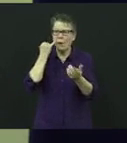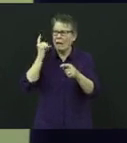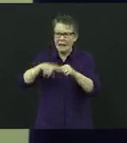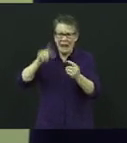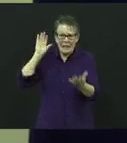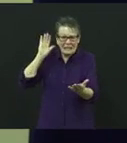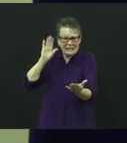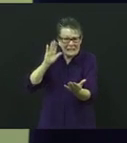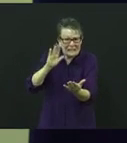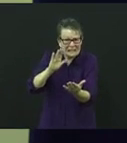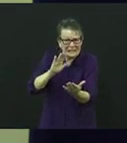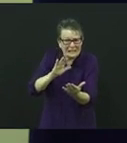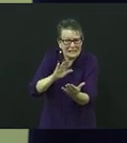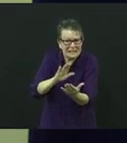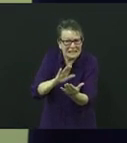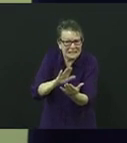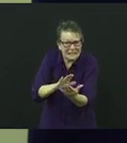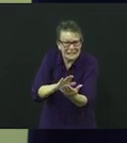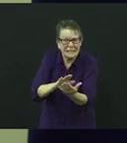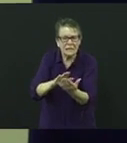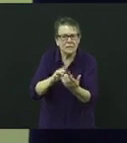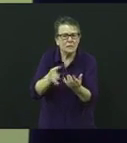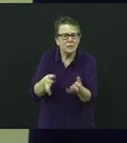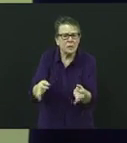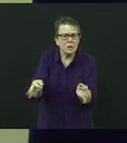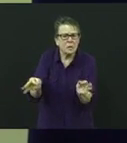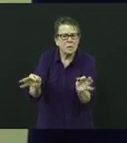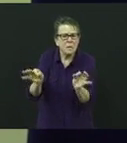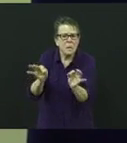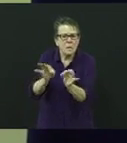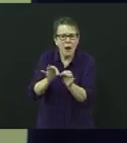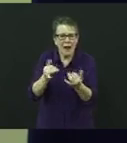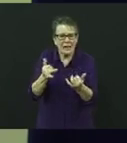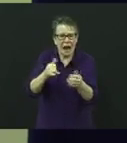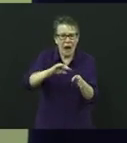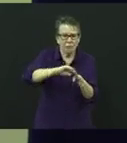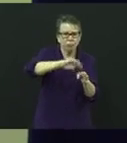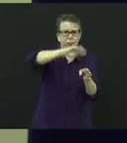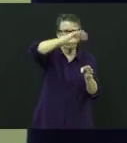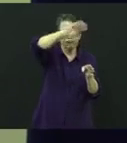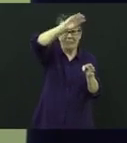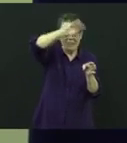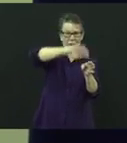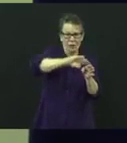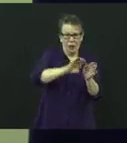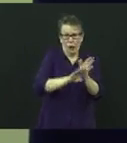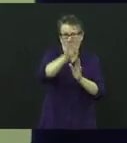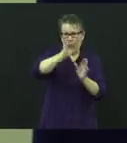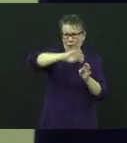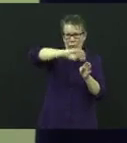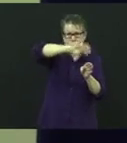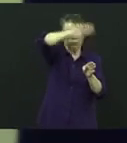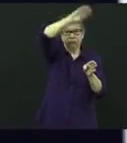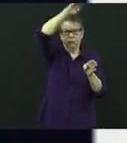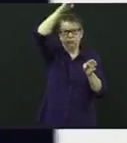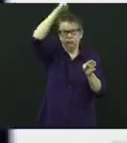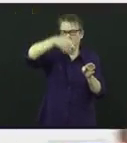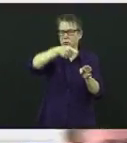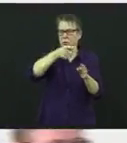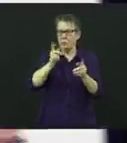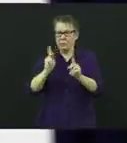wreaks havoc. The blue curve allows the healthcare system to be able to digest the same amount of